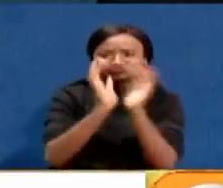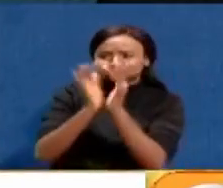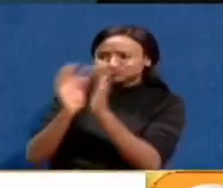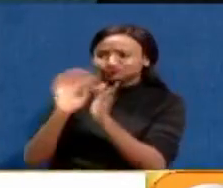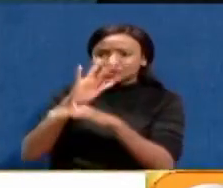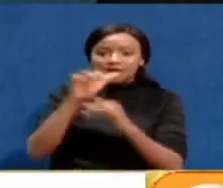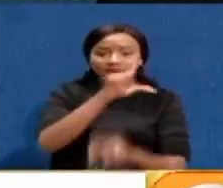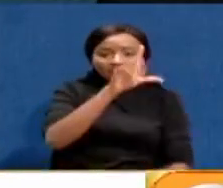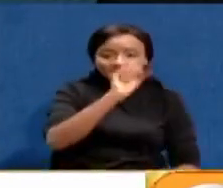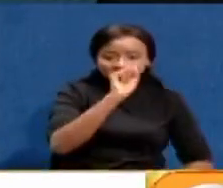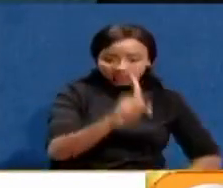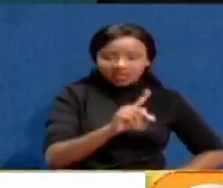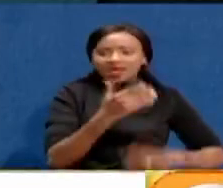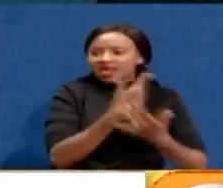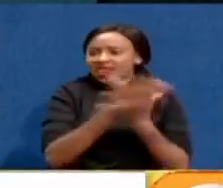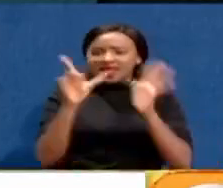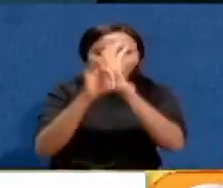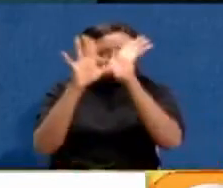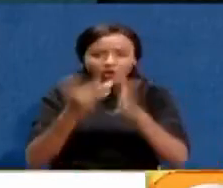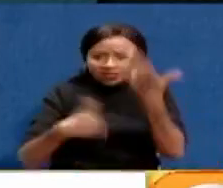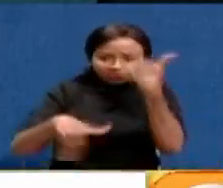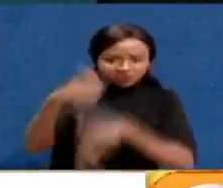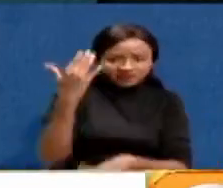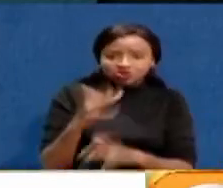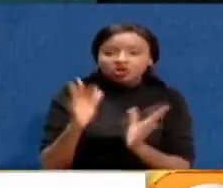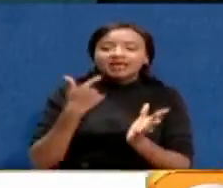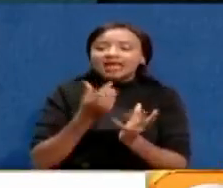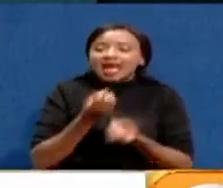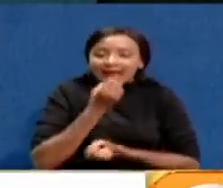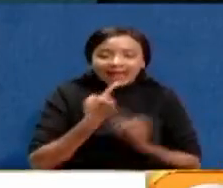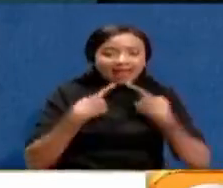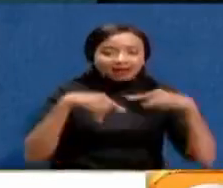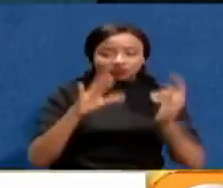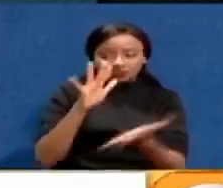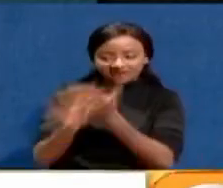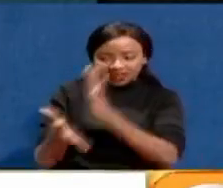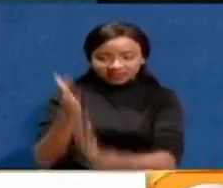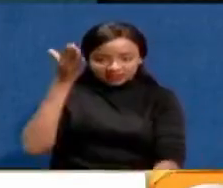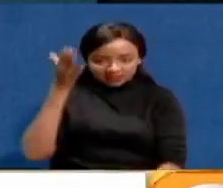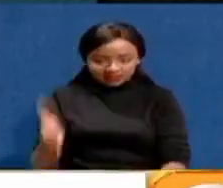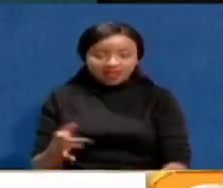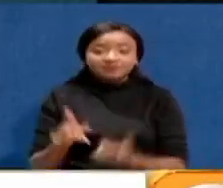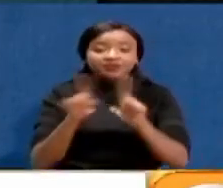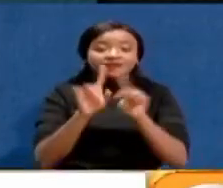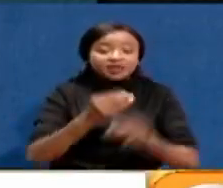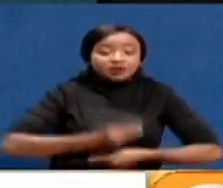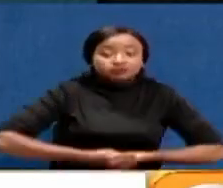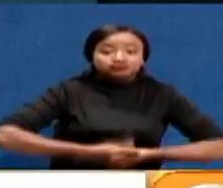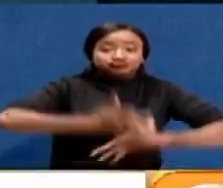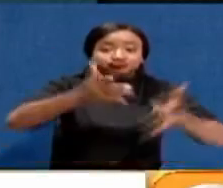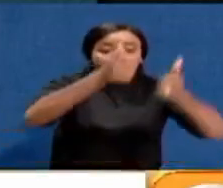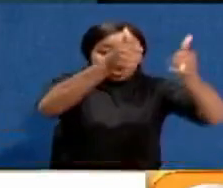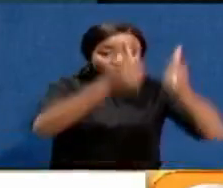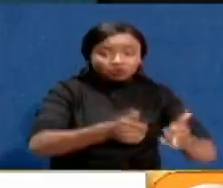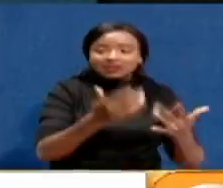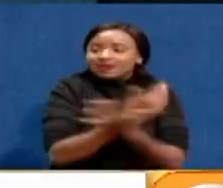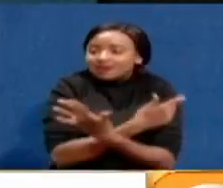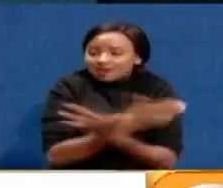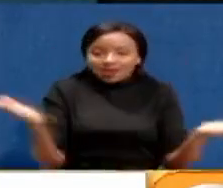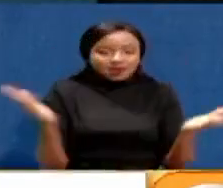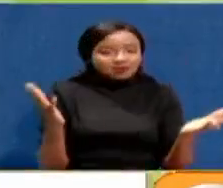to the LSK and any other lawyers, professional associations, and C. Circulate the notice in any